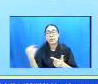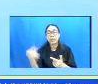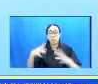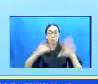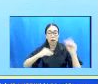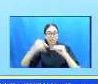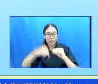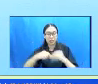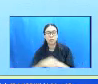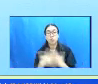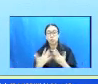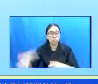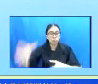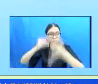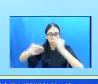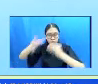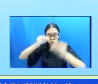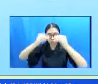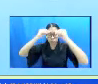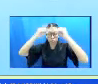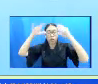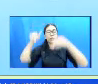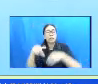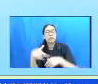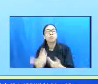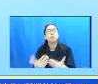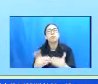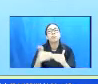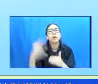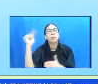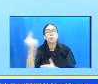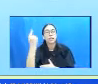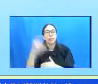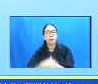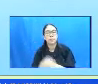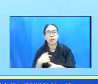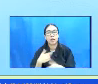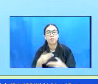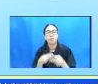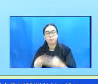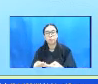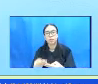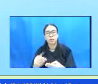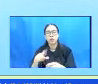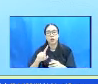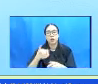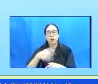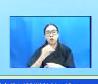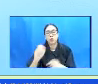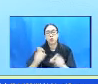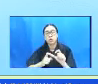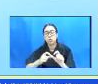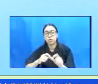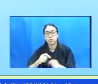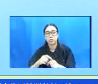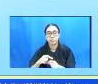the governance. So for that, I would like to give the word to Joost. Yes, Pataki already said a few words before